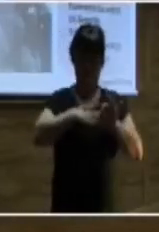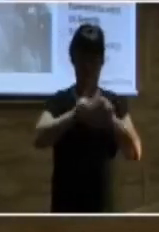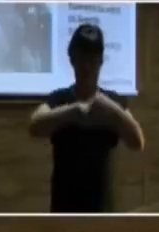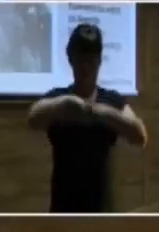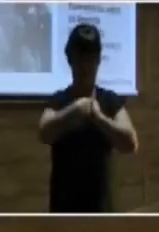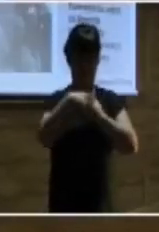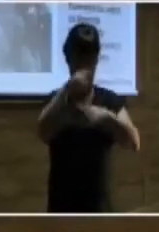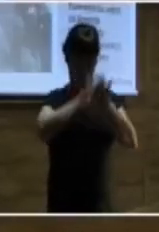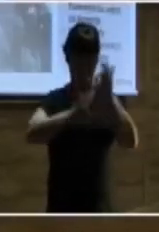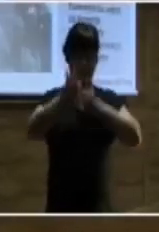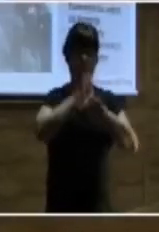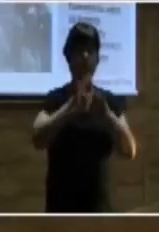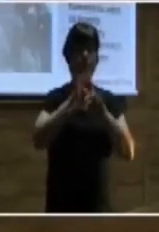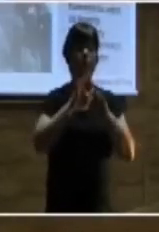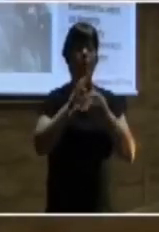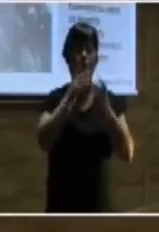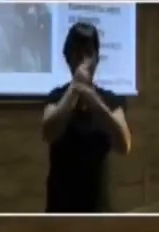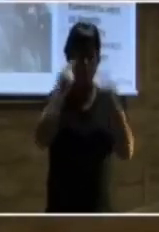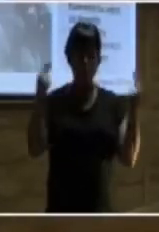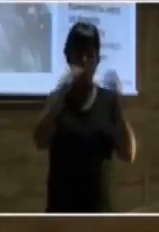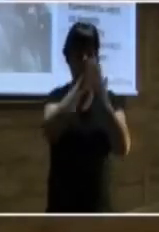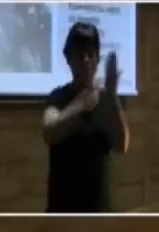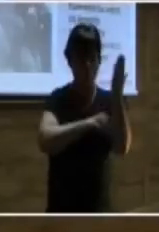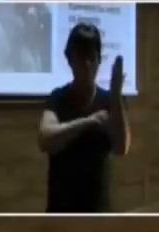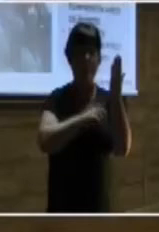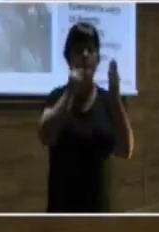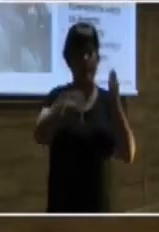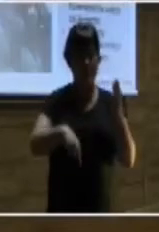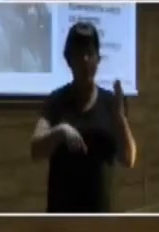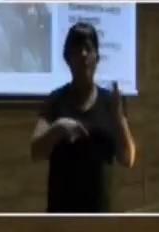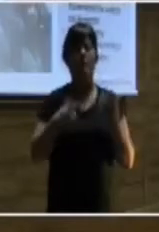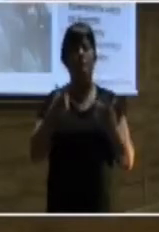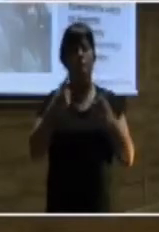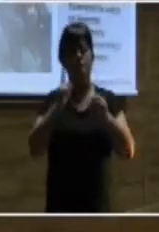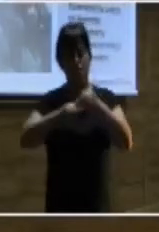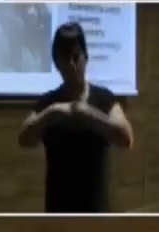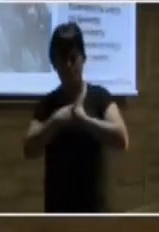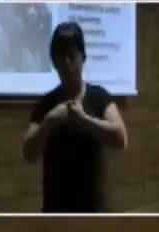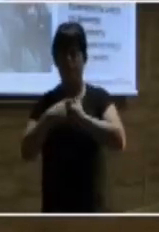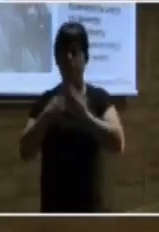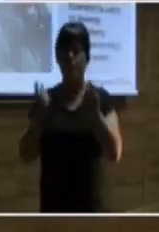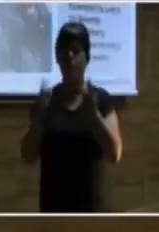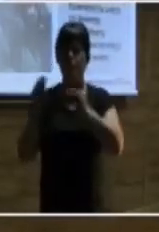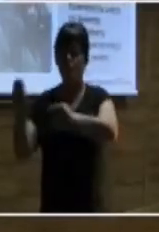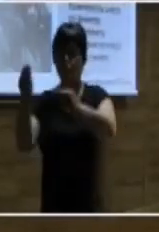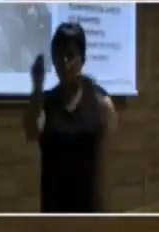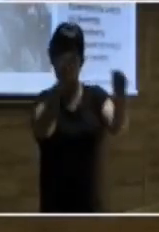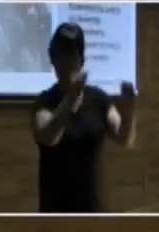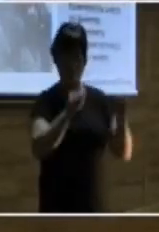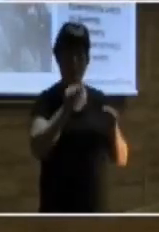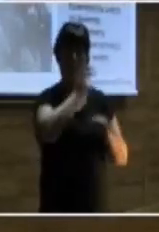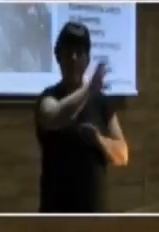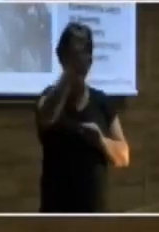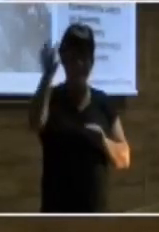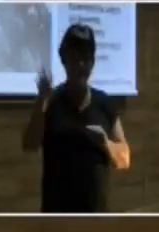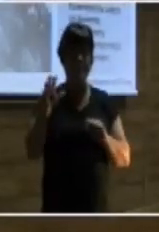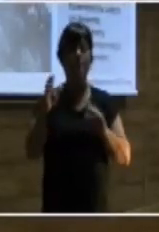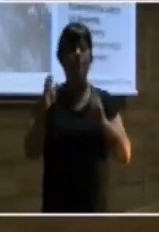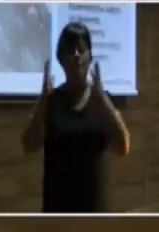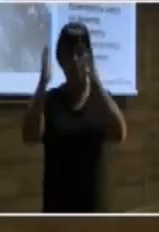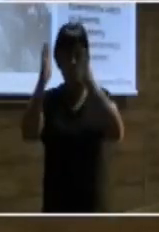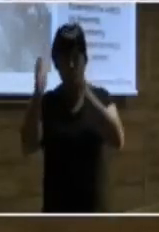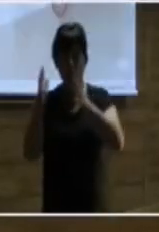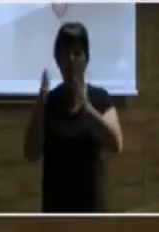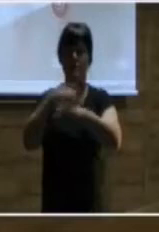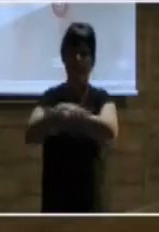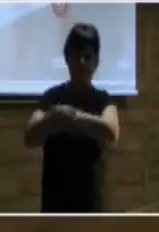country and provide recommendations for their government on what needs to happen and so